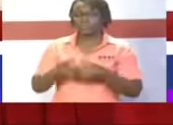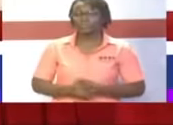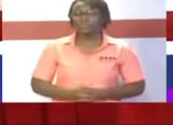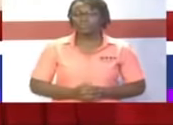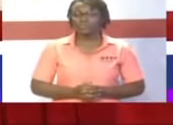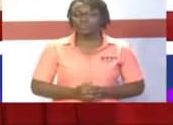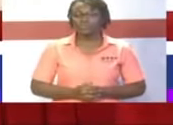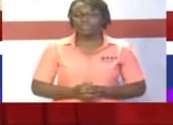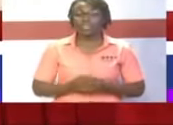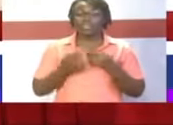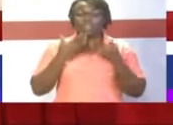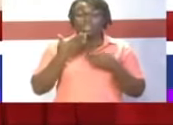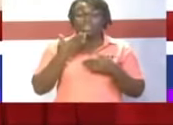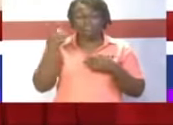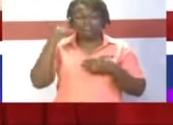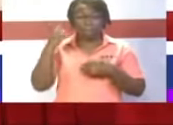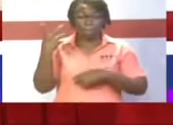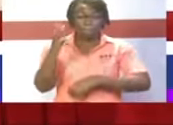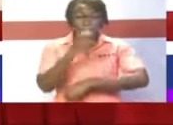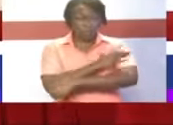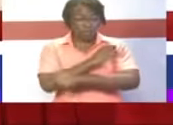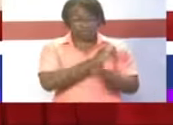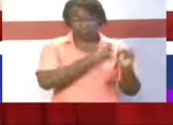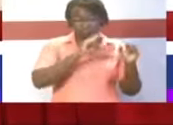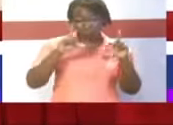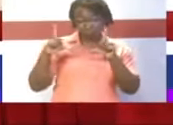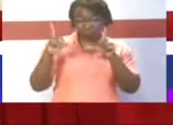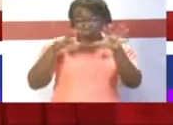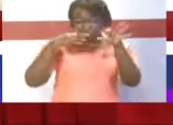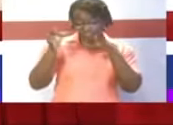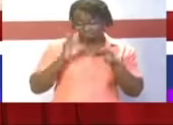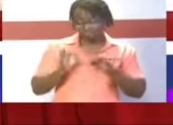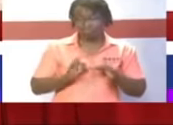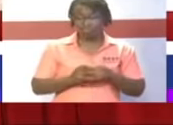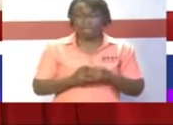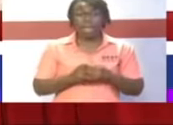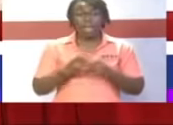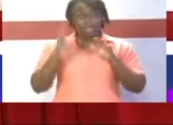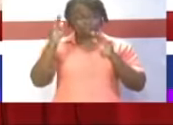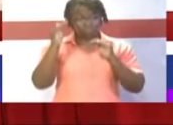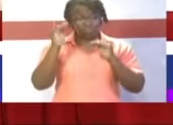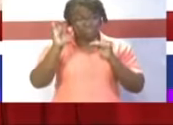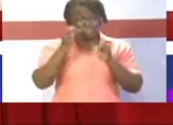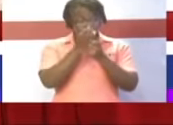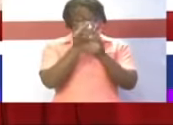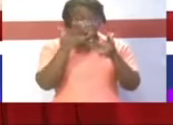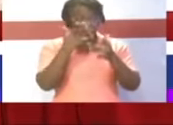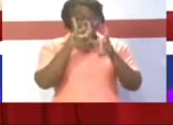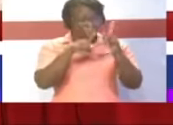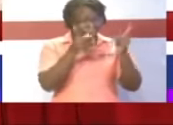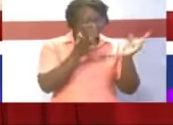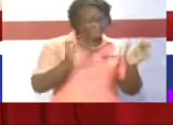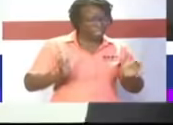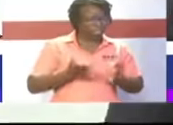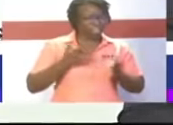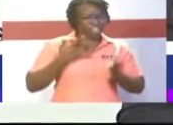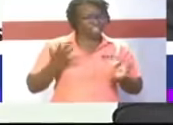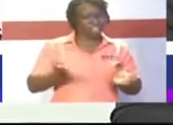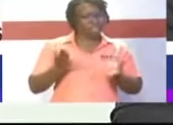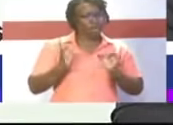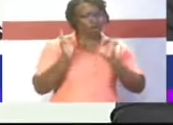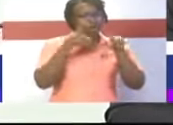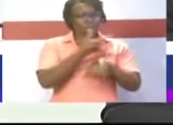very powerful presentation. I really hope that information gets through to those persons who need it. Now, with the focus